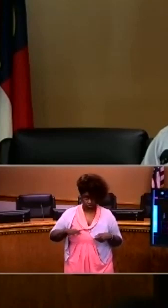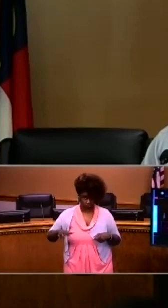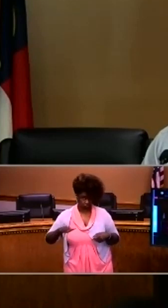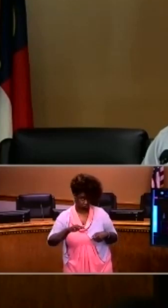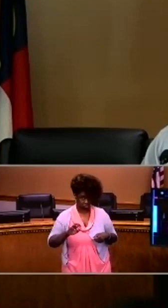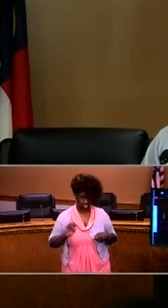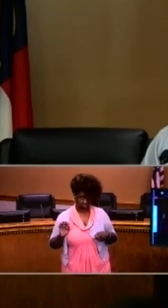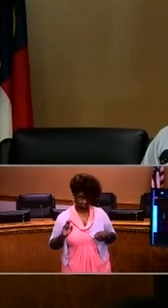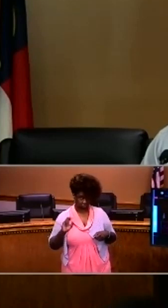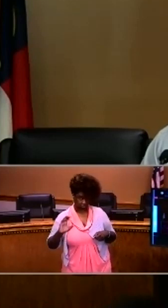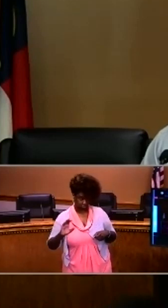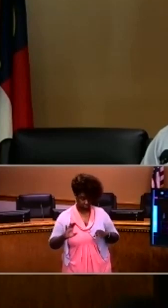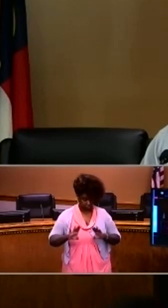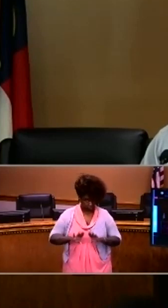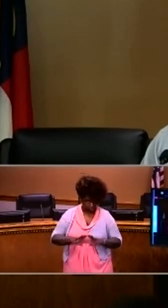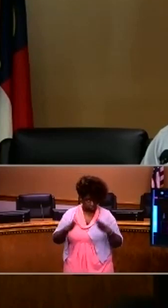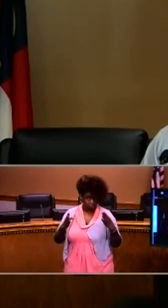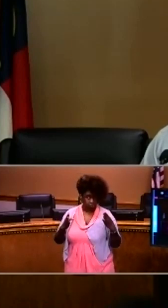be safe.